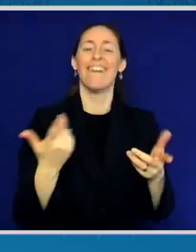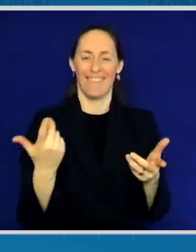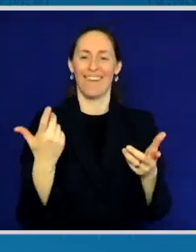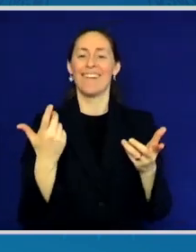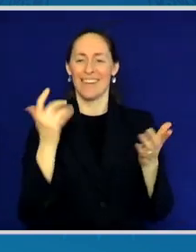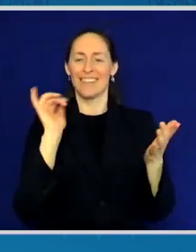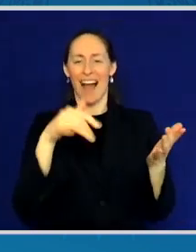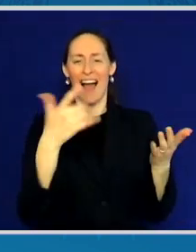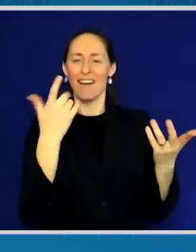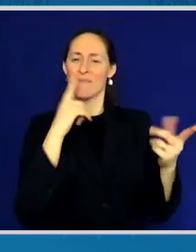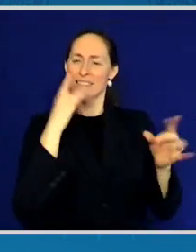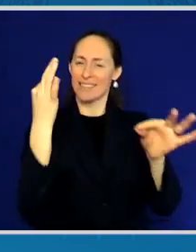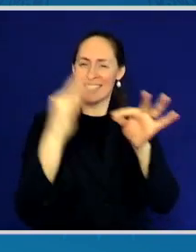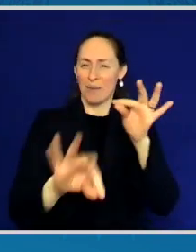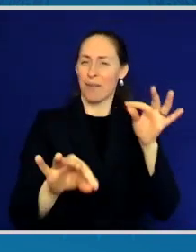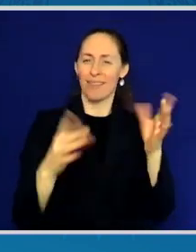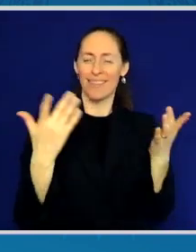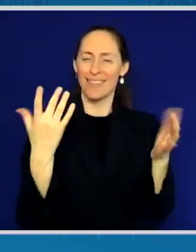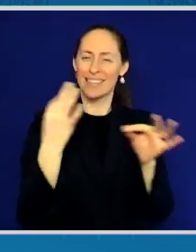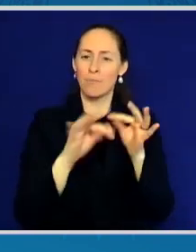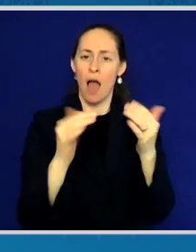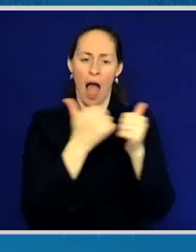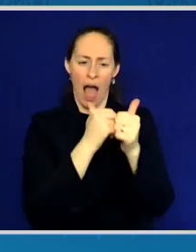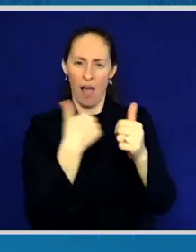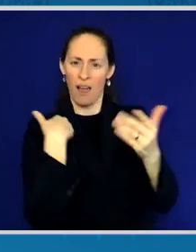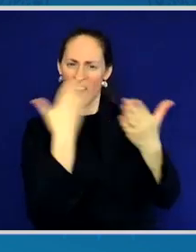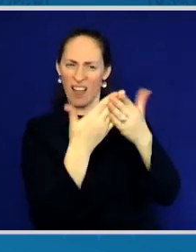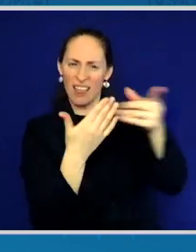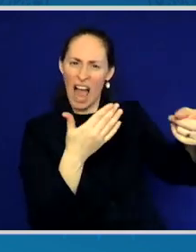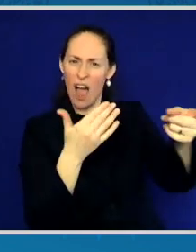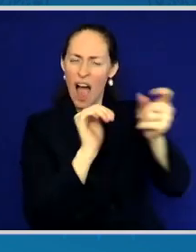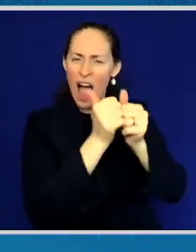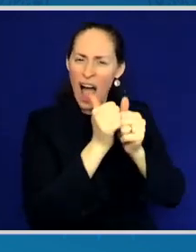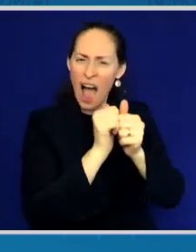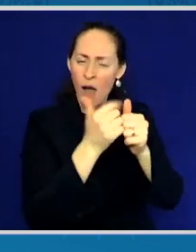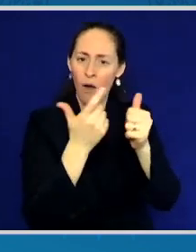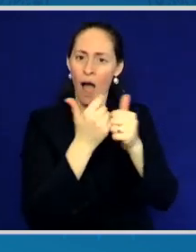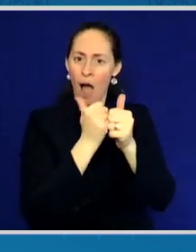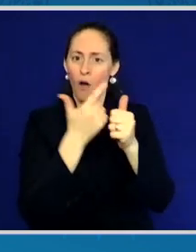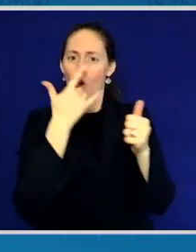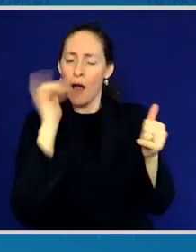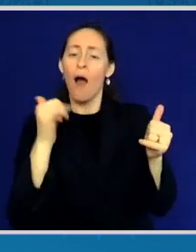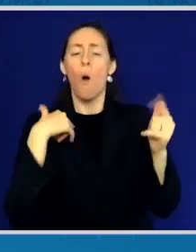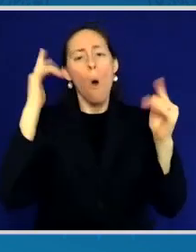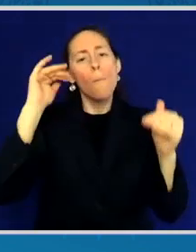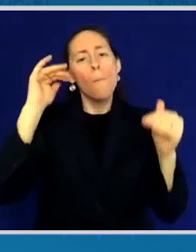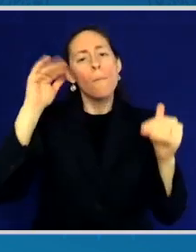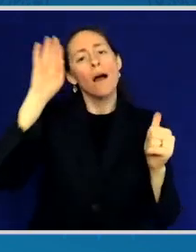That's really what it's about. How do you get to where you need to go? Hopefully without struggle